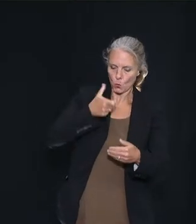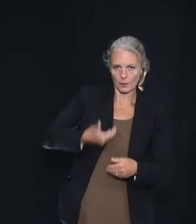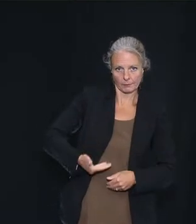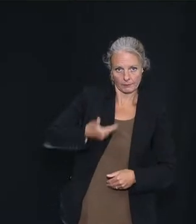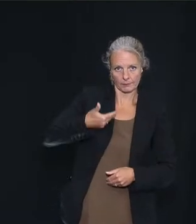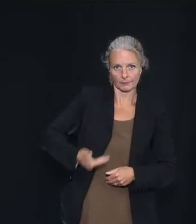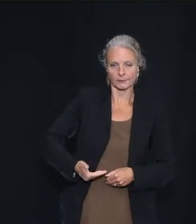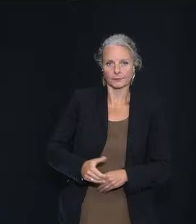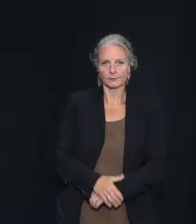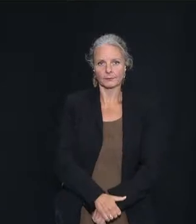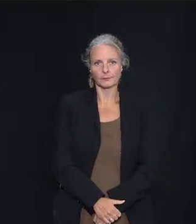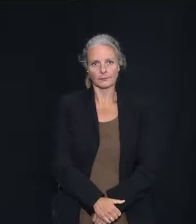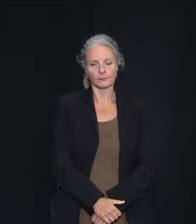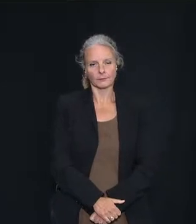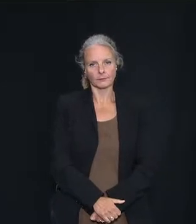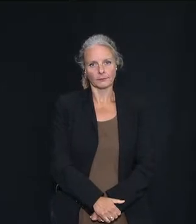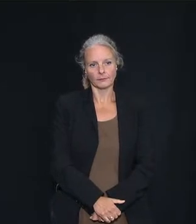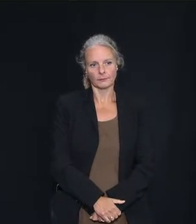Onyontero,